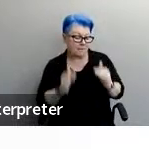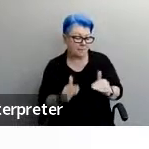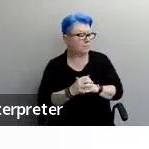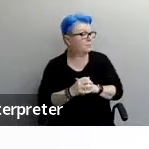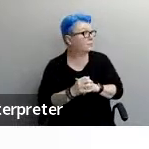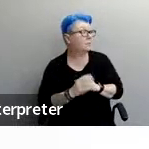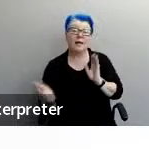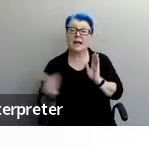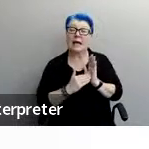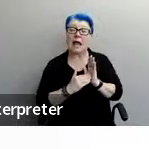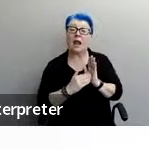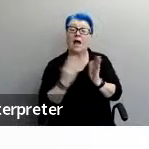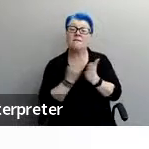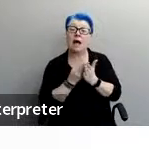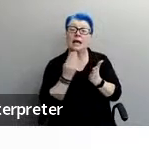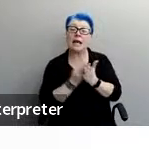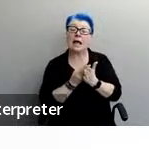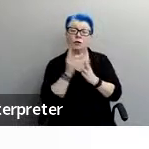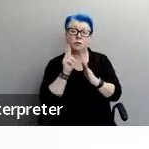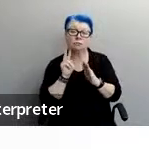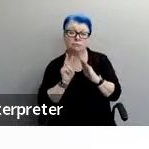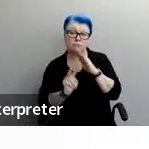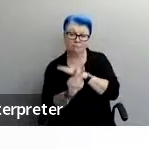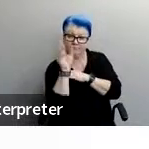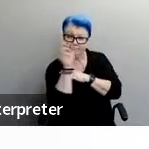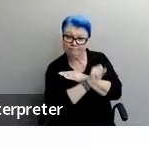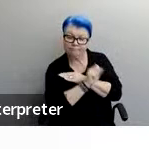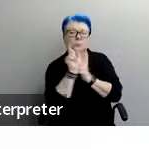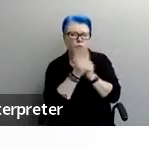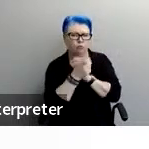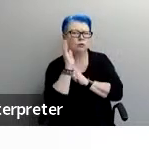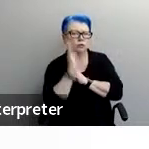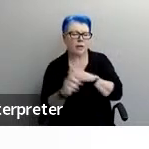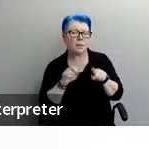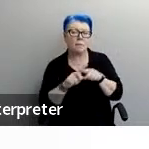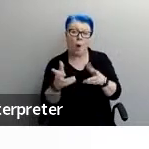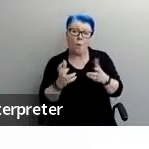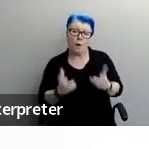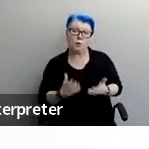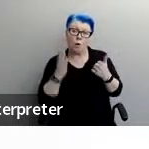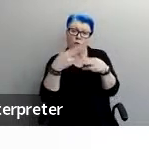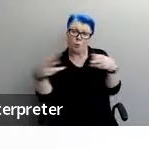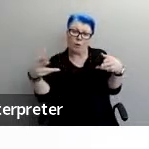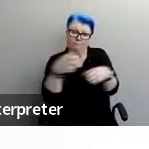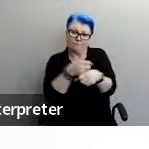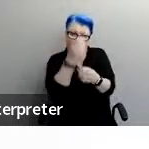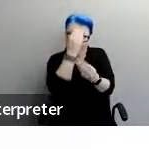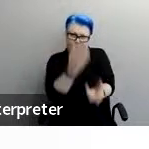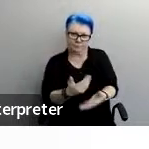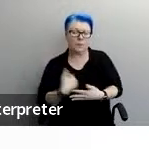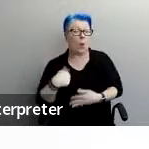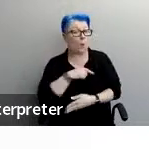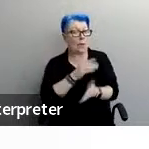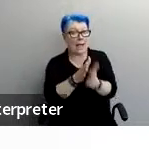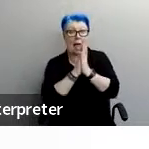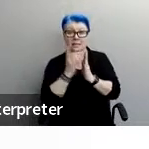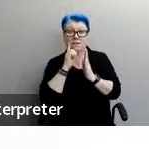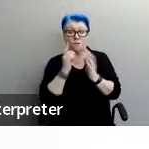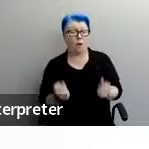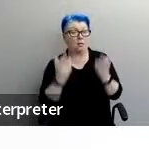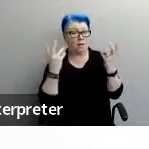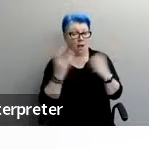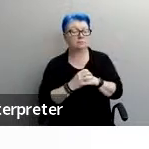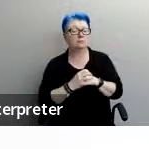And again, the financial projections will change, but we just kind of wanted to give a brief update, a little update that we just asked for a lot. We put a lot of